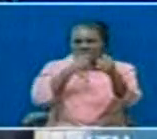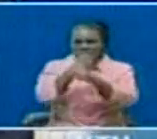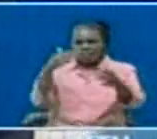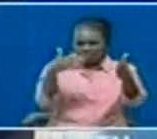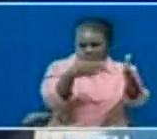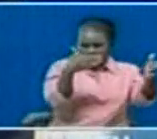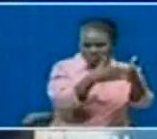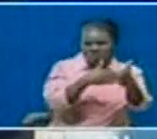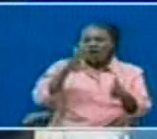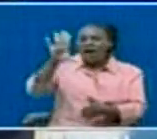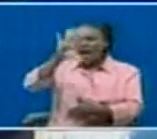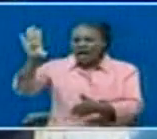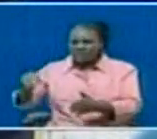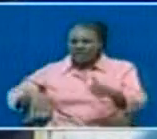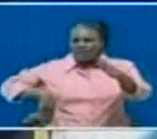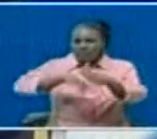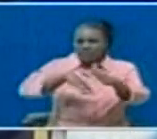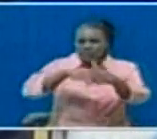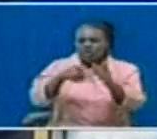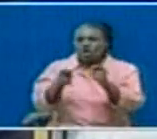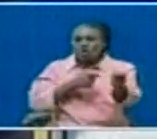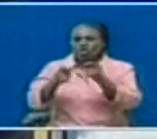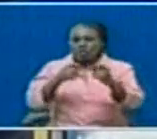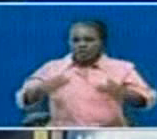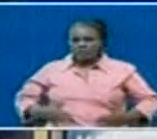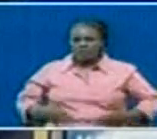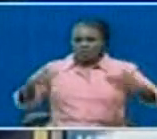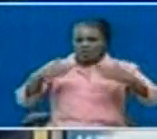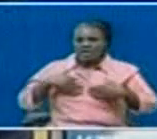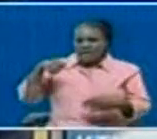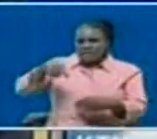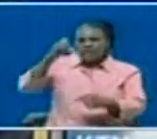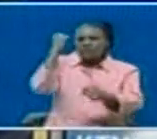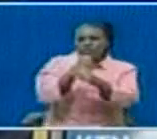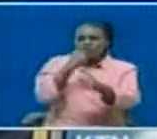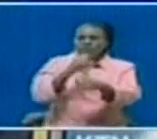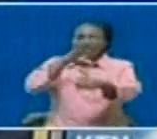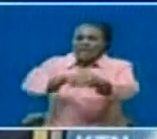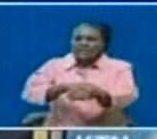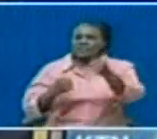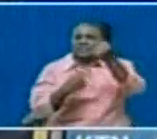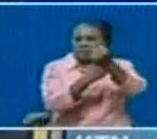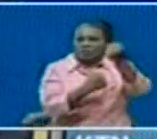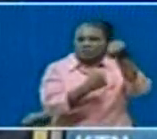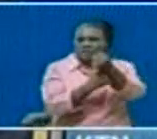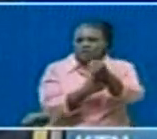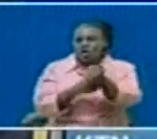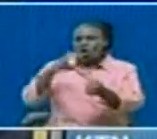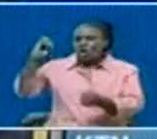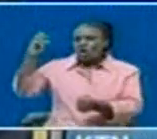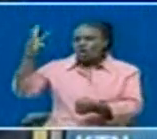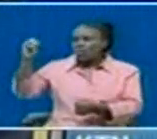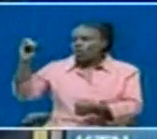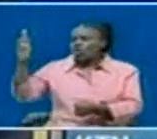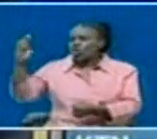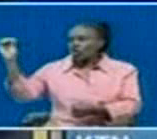by the African Football Governing Body, CAF. Already, Amrush has received support from the Comoros team